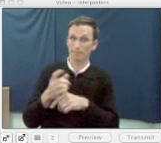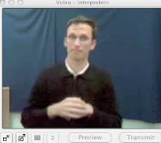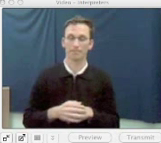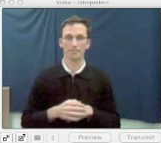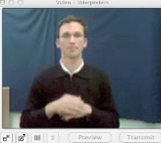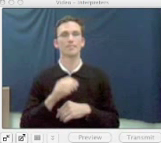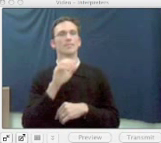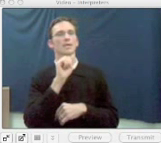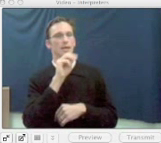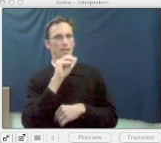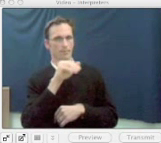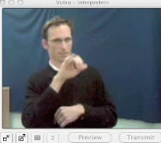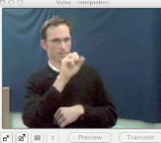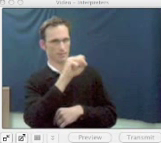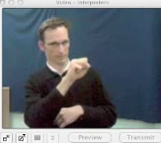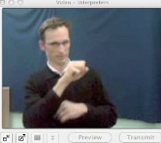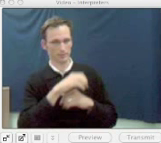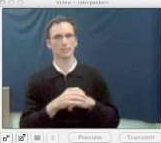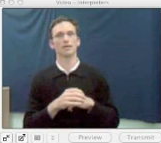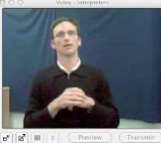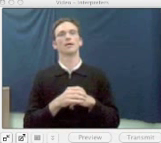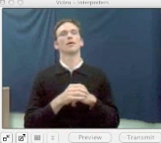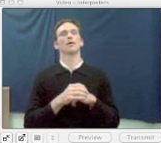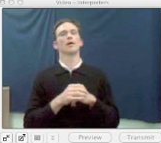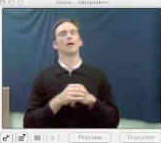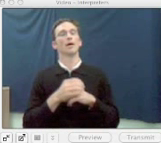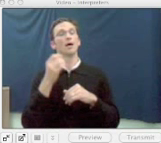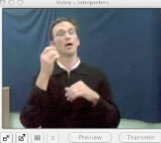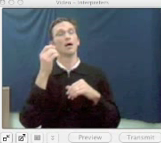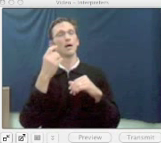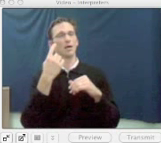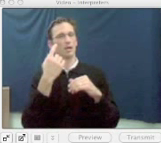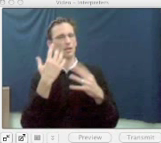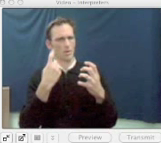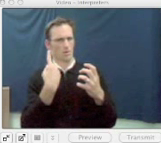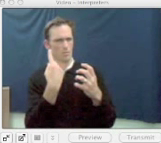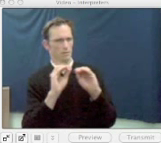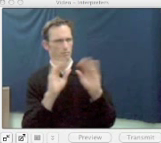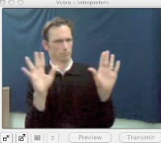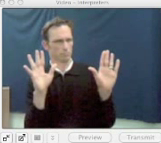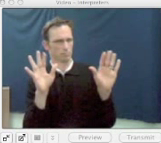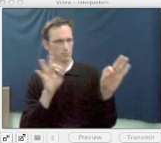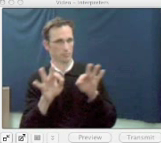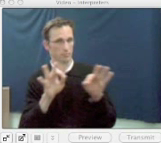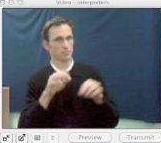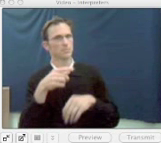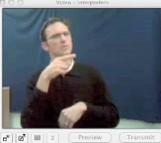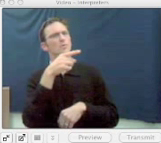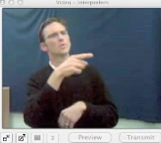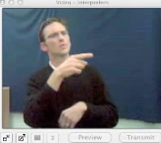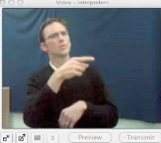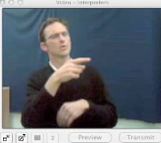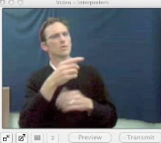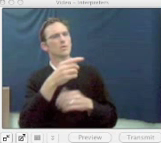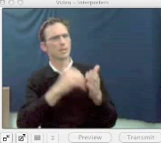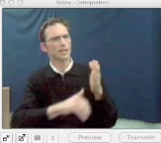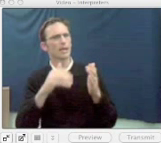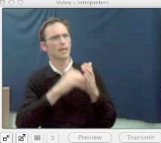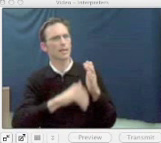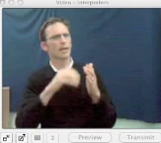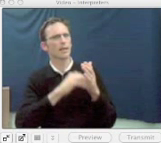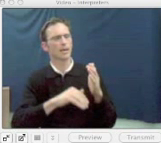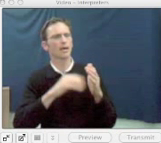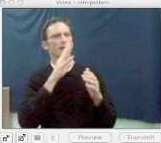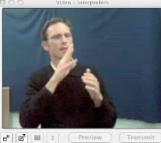Yes. There is a point of clarification. You kept on using the phrase code of ethics. Are you referring to